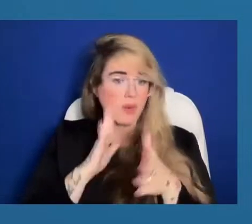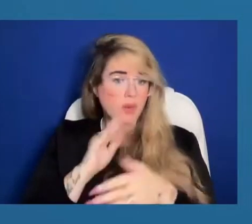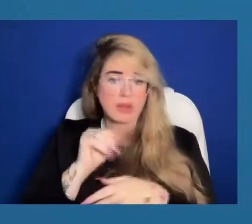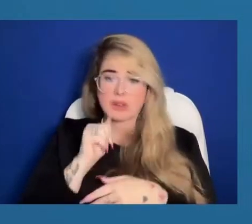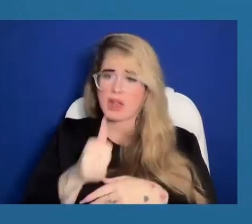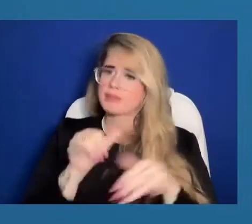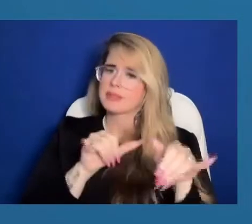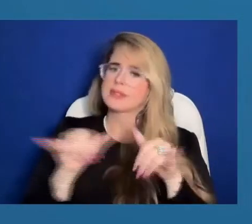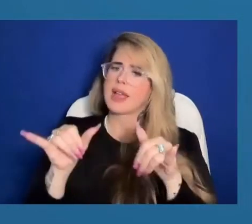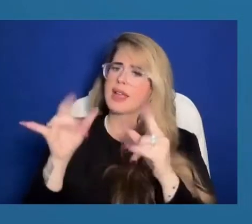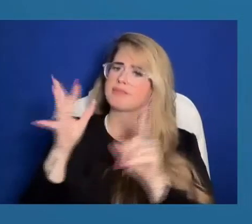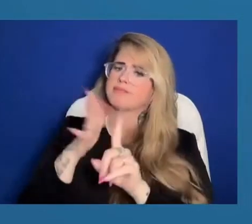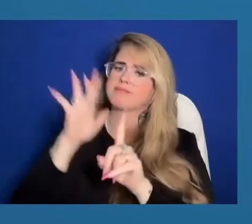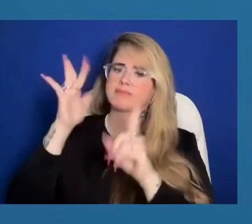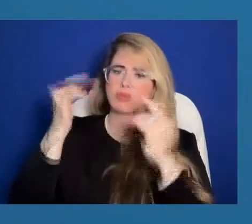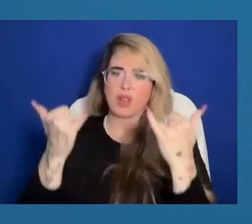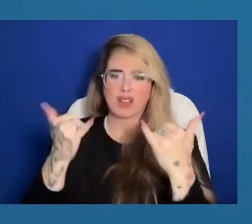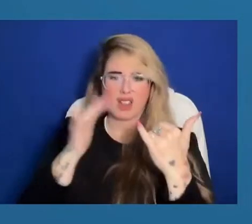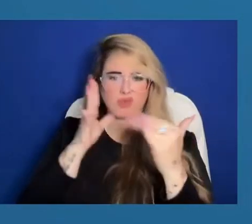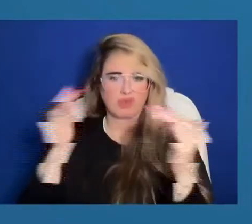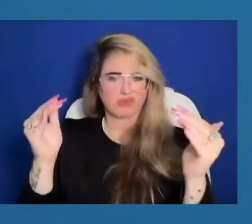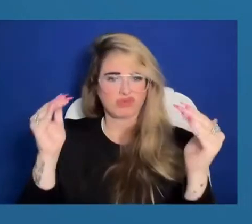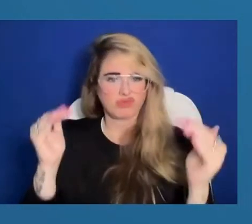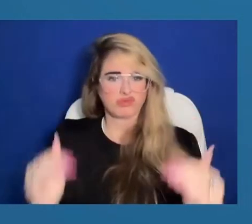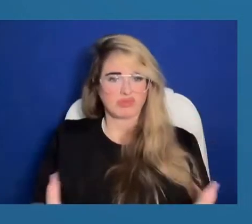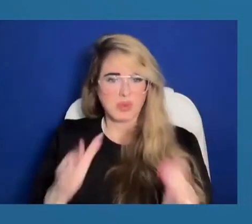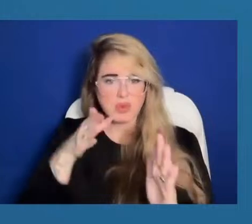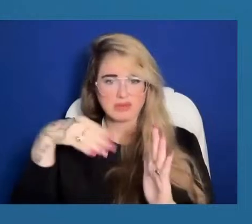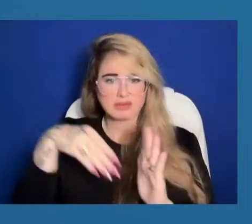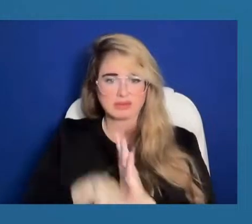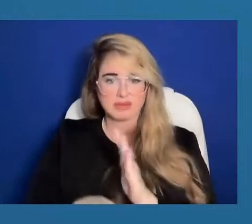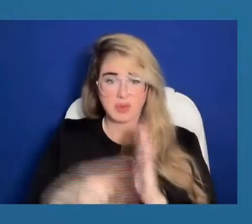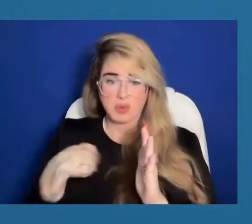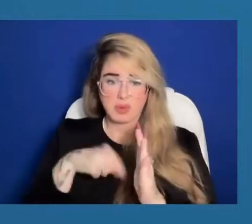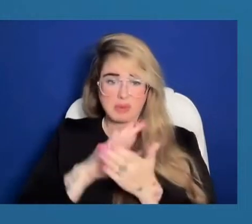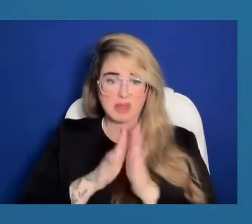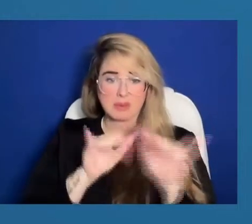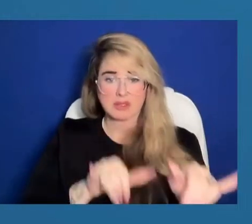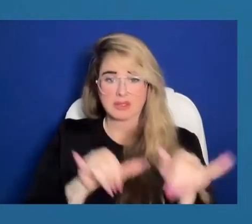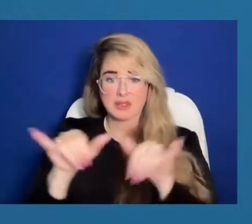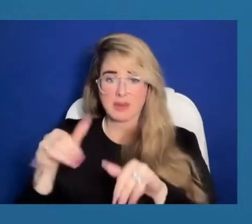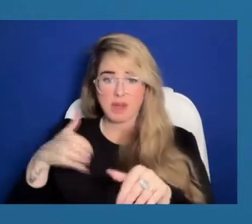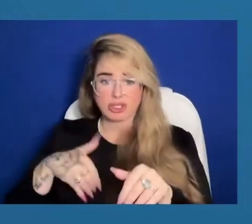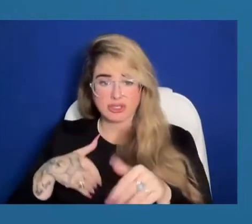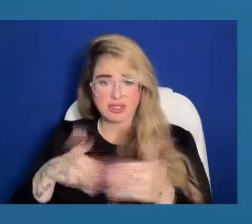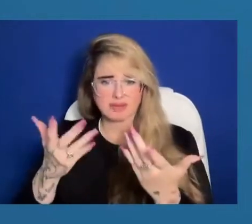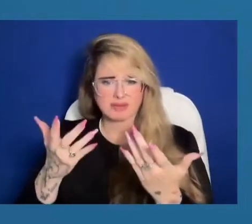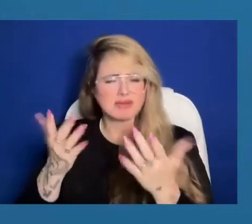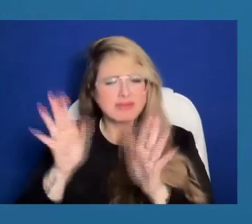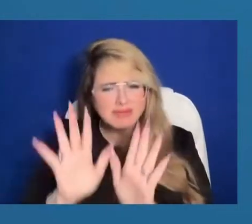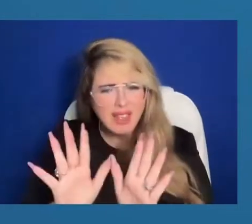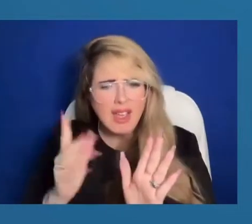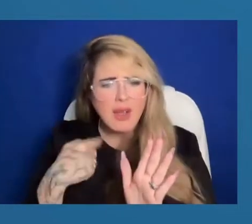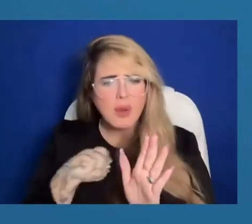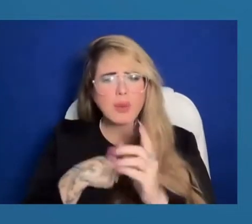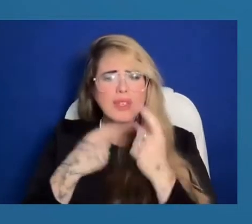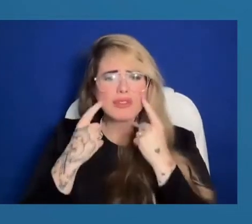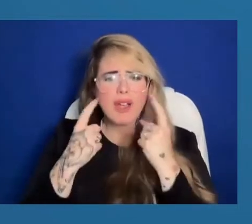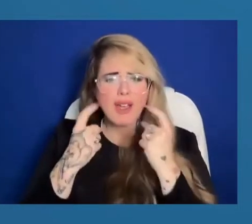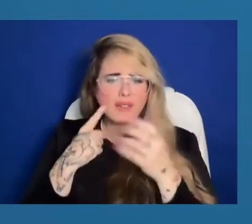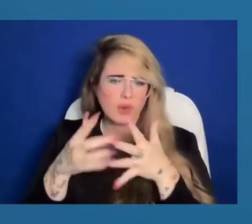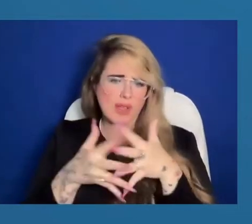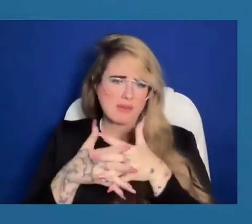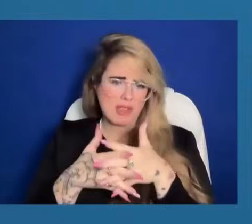are again. We're talking about we weep for Argentina. I weep for America. We cry for America.